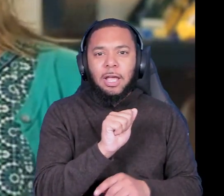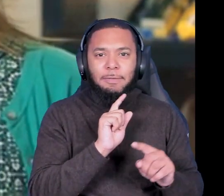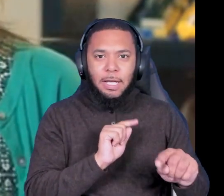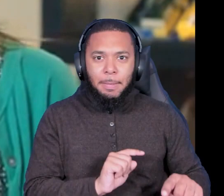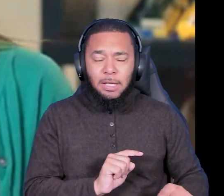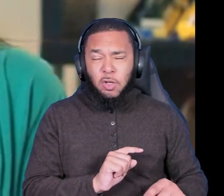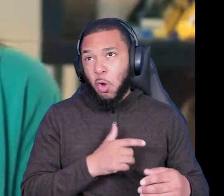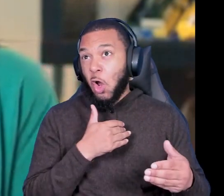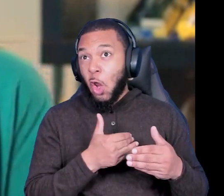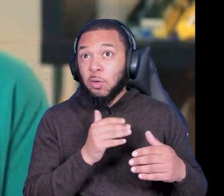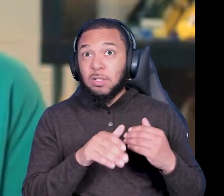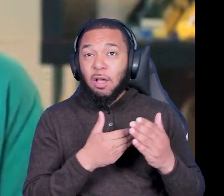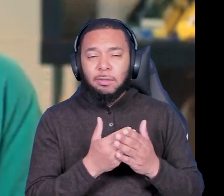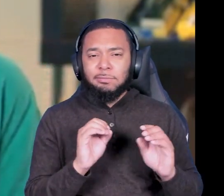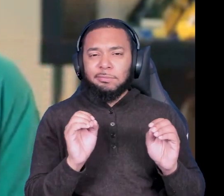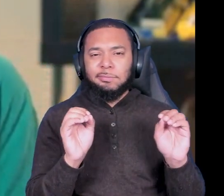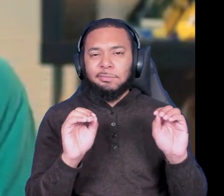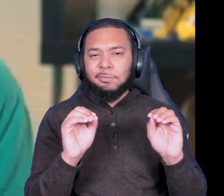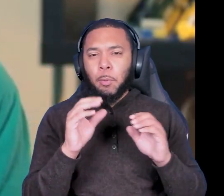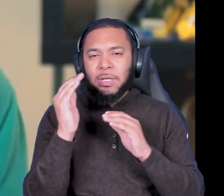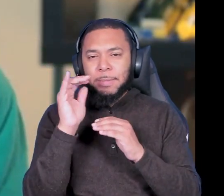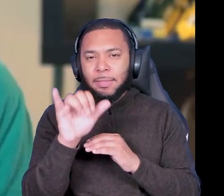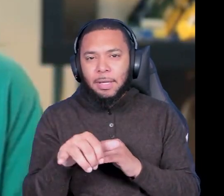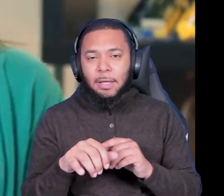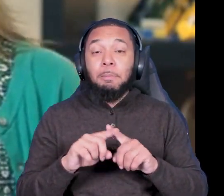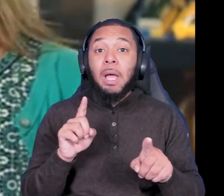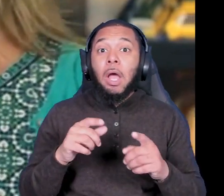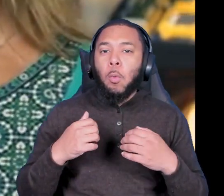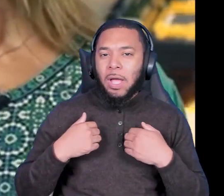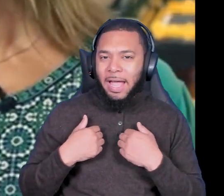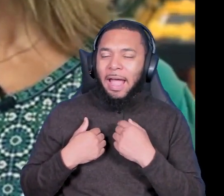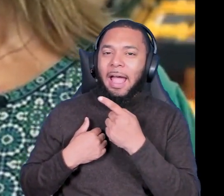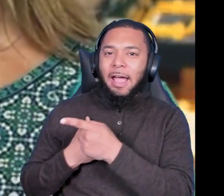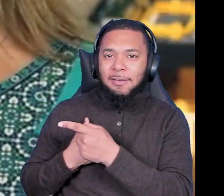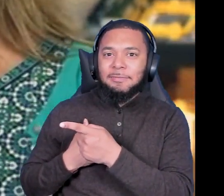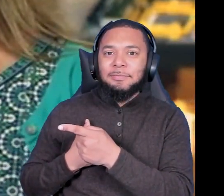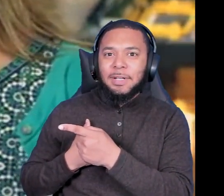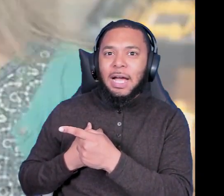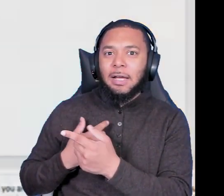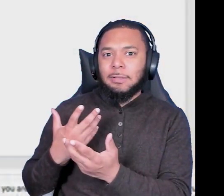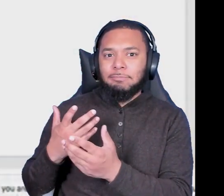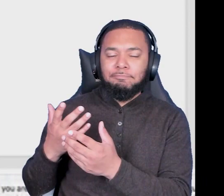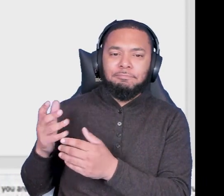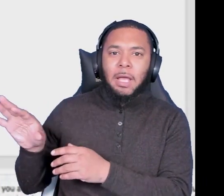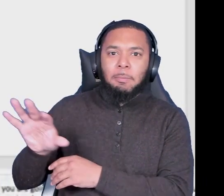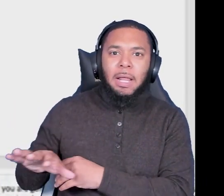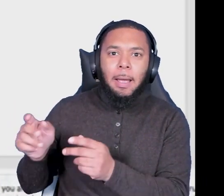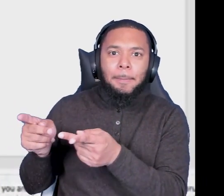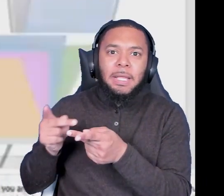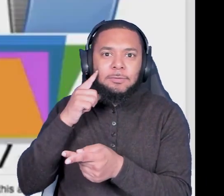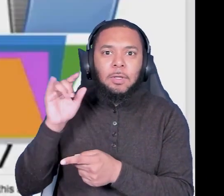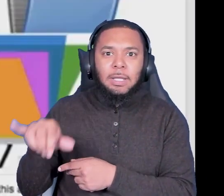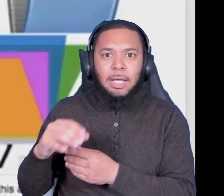a great receptacle like a library where we can find those. And I'd like to show you that now.